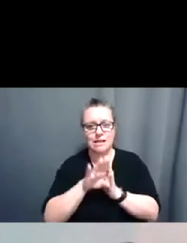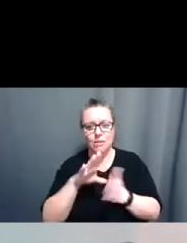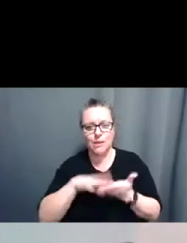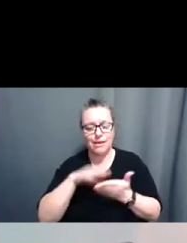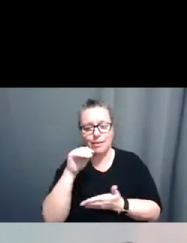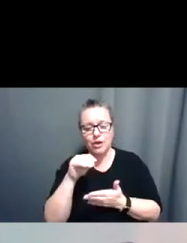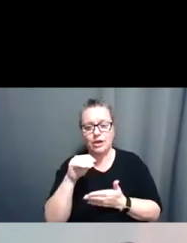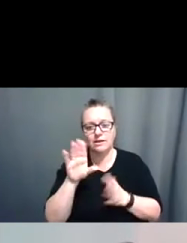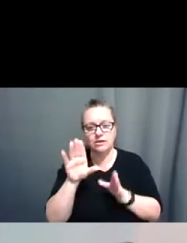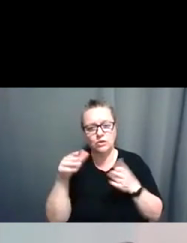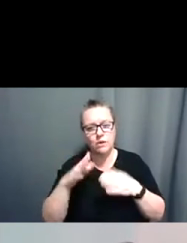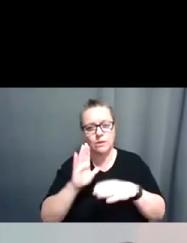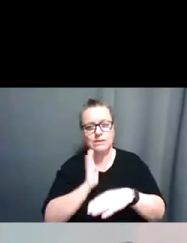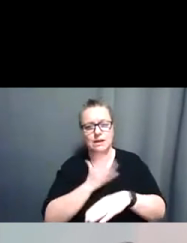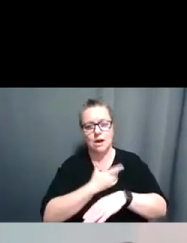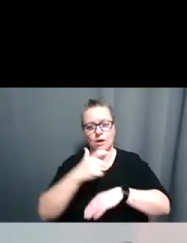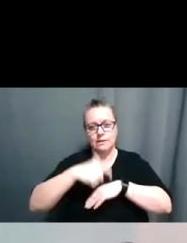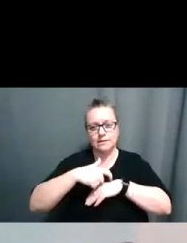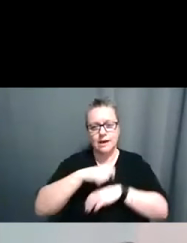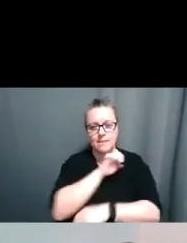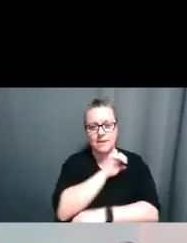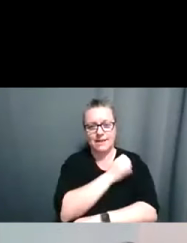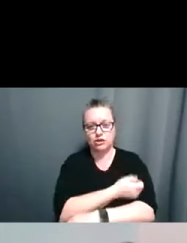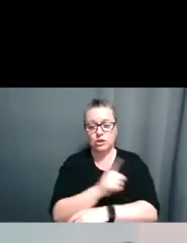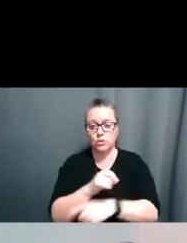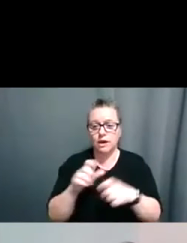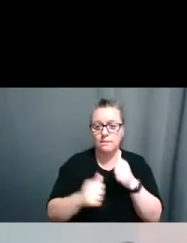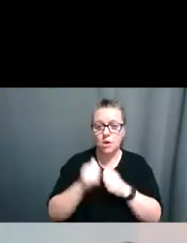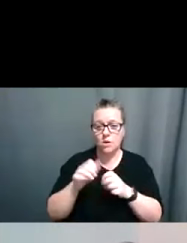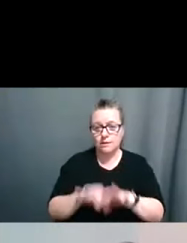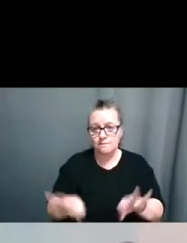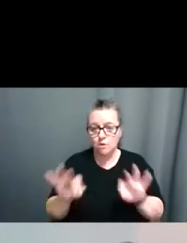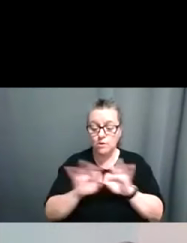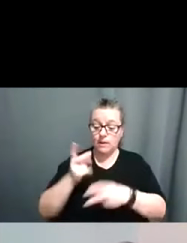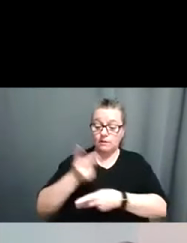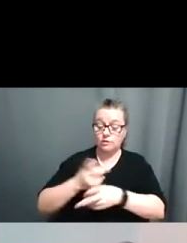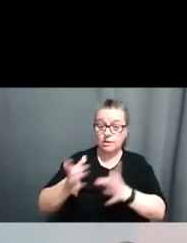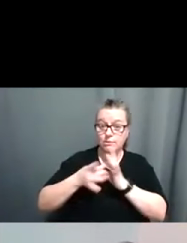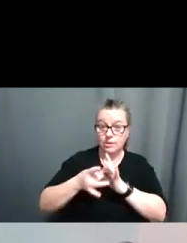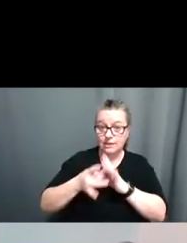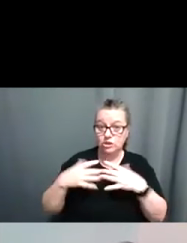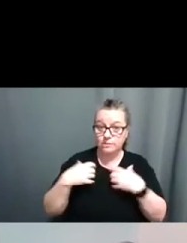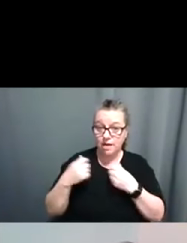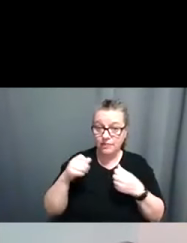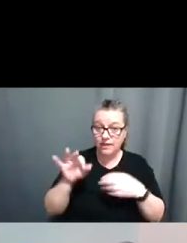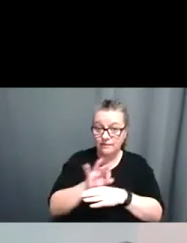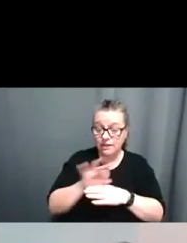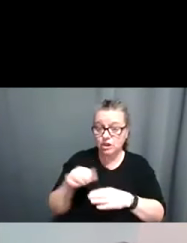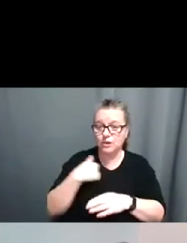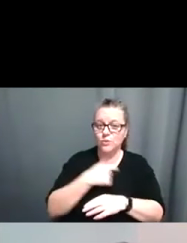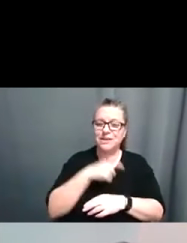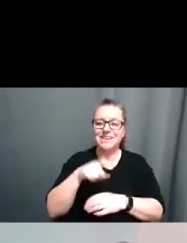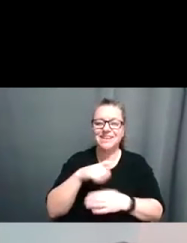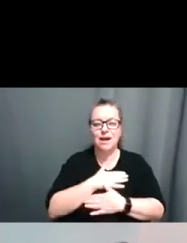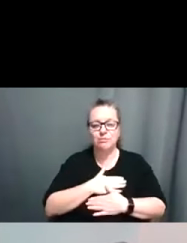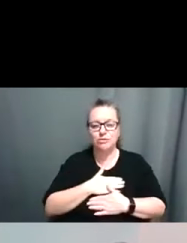to focus our time and energy where it really matters most, to keep our relationships healthy and functioning. And we need